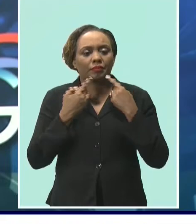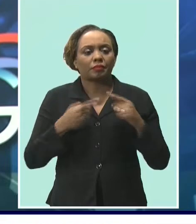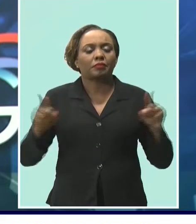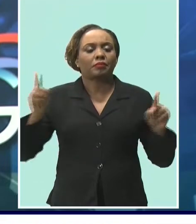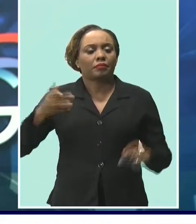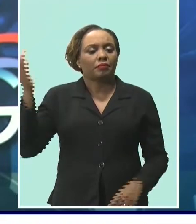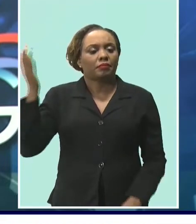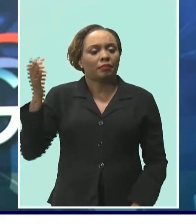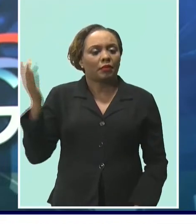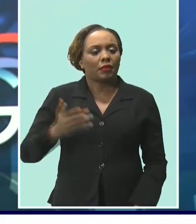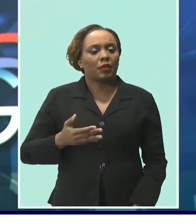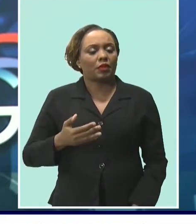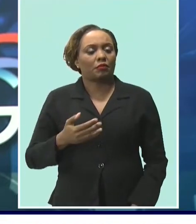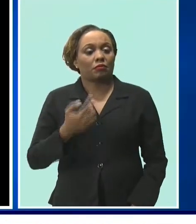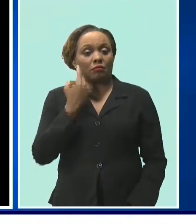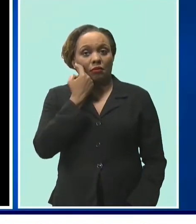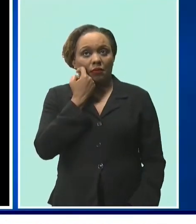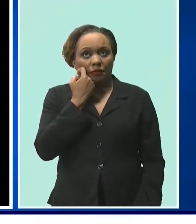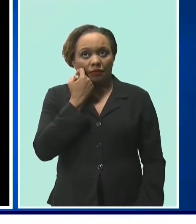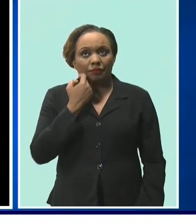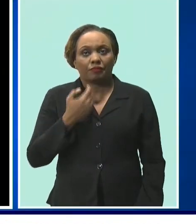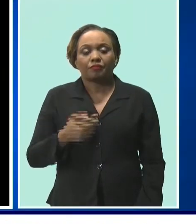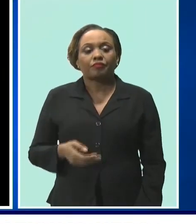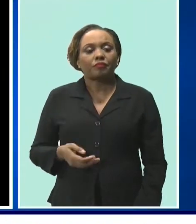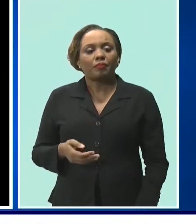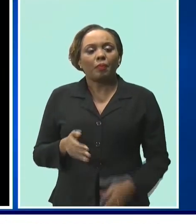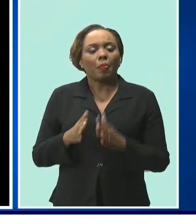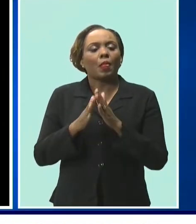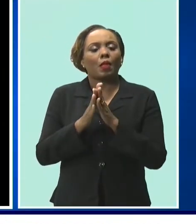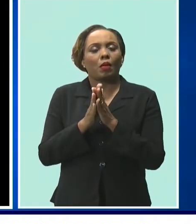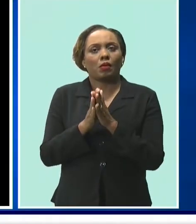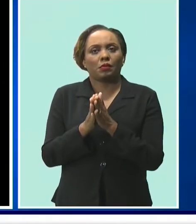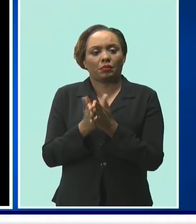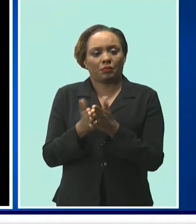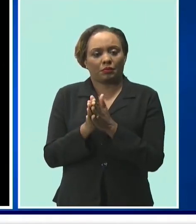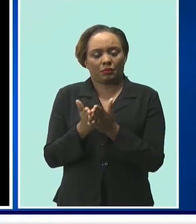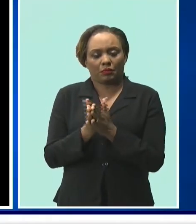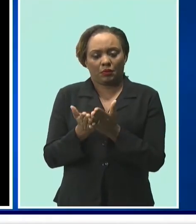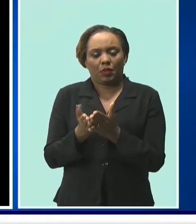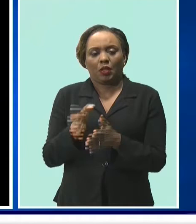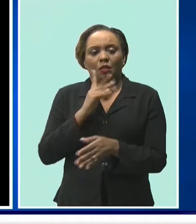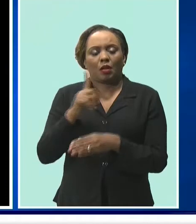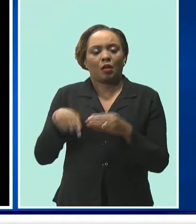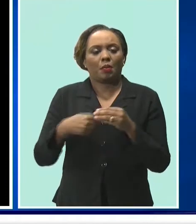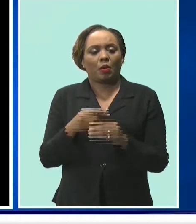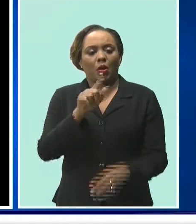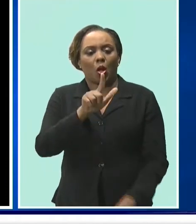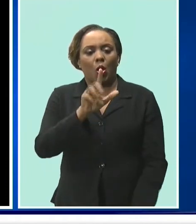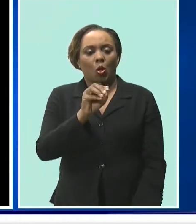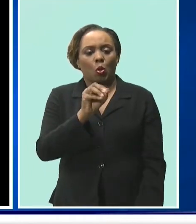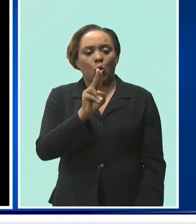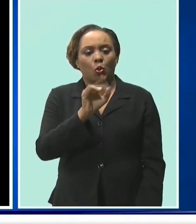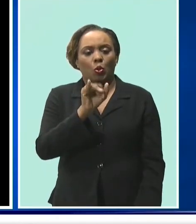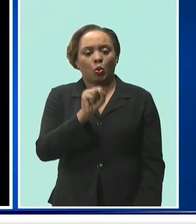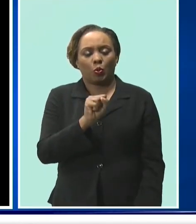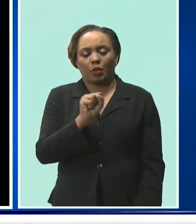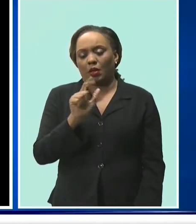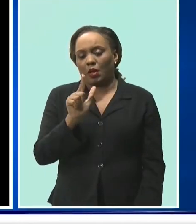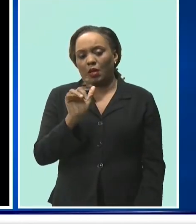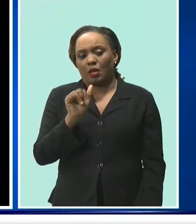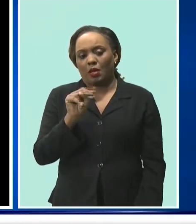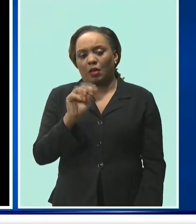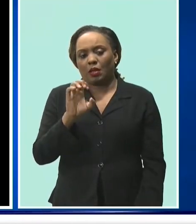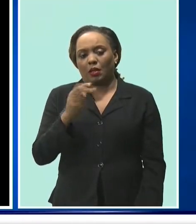Memorial Lecture. The book ends with a chapter on the Louis Lynch Foundation, a list of